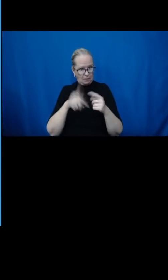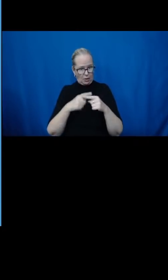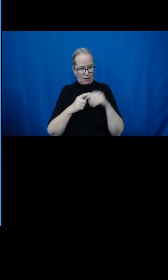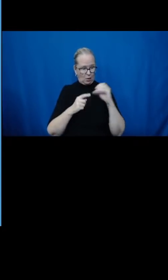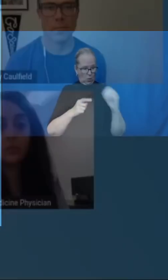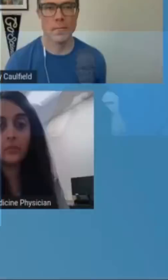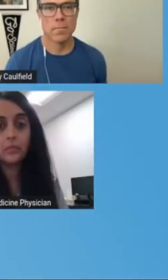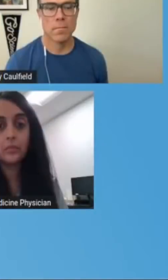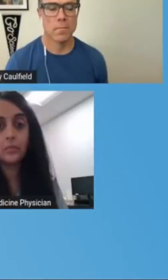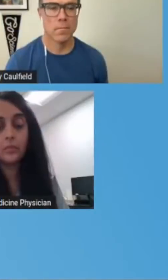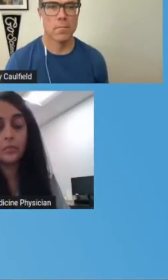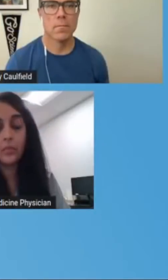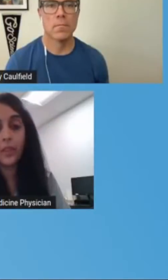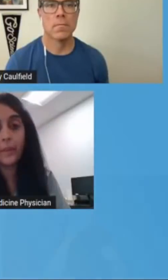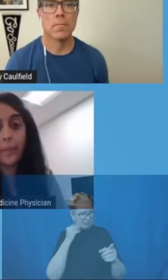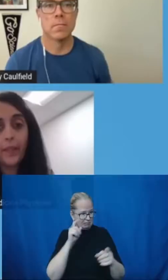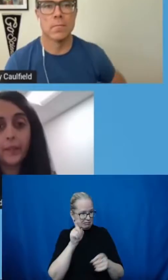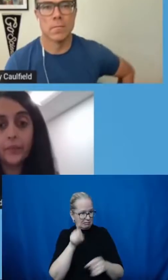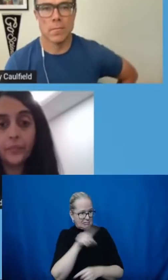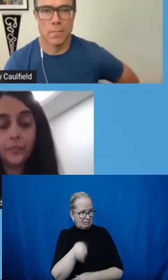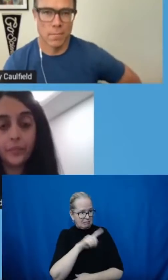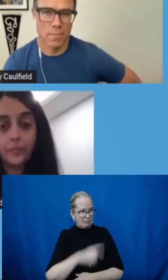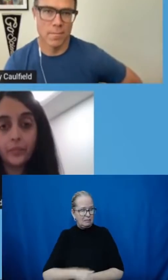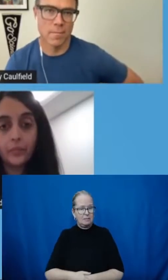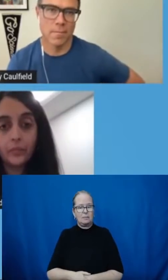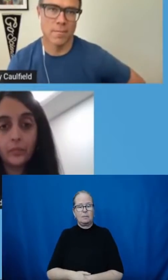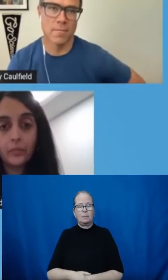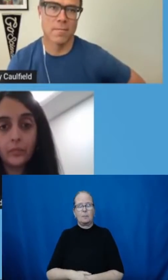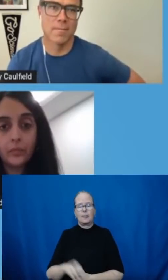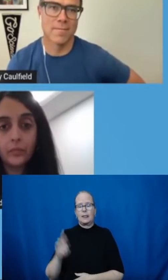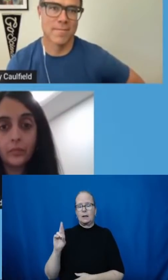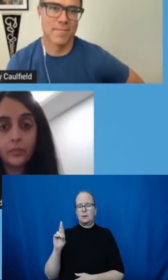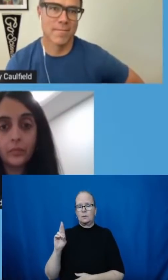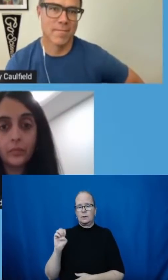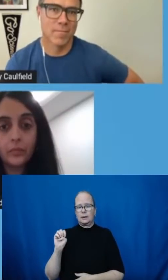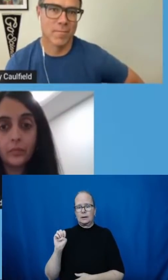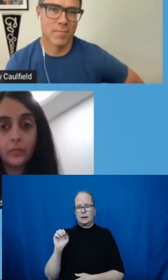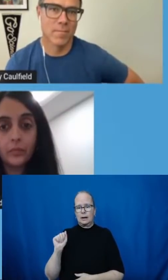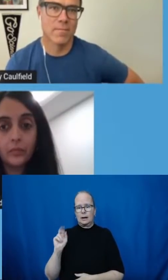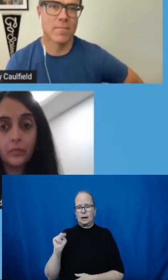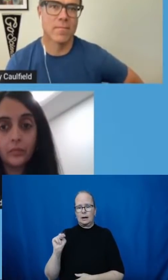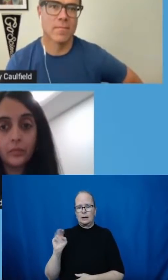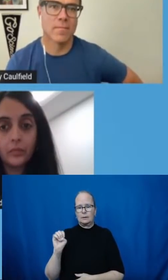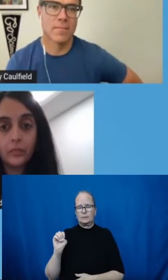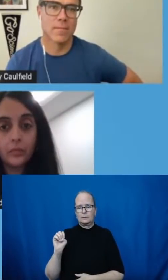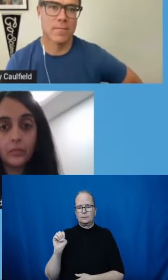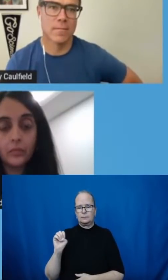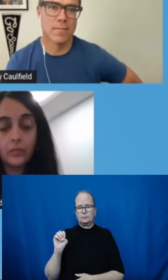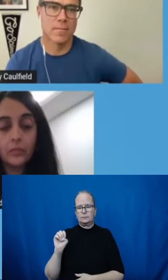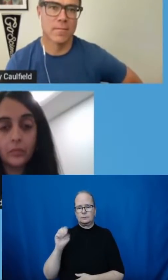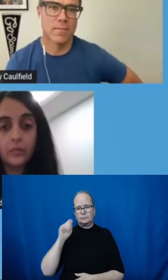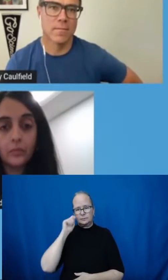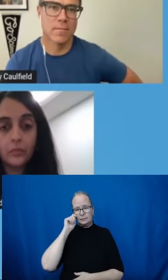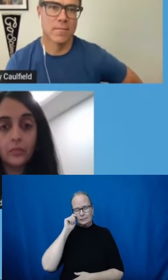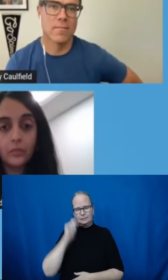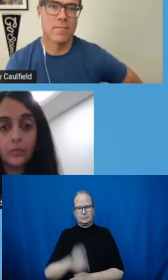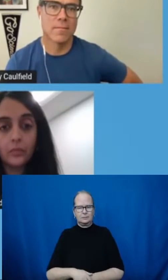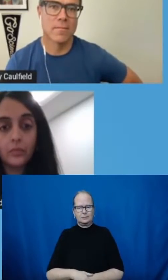I always try to have a quote from Ted Lasso here: be curious, not judgmental. So try to not